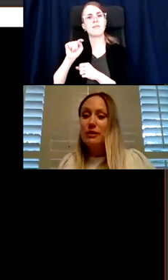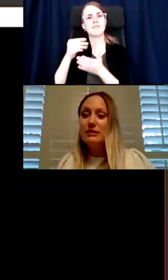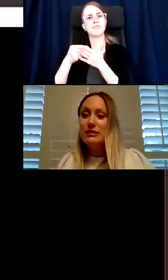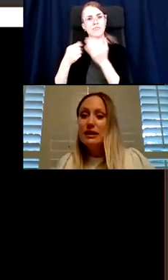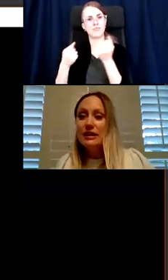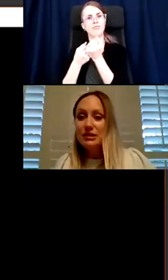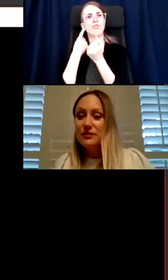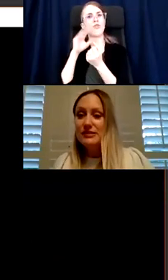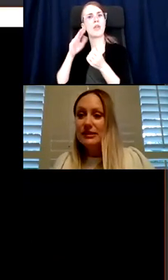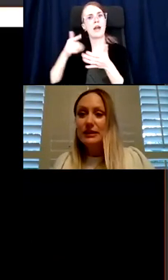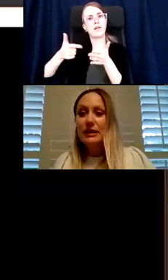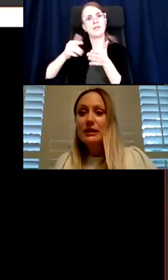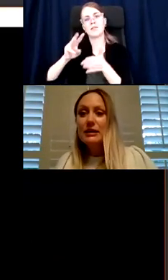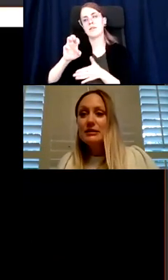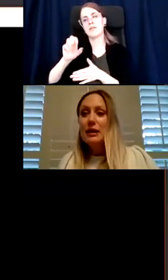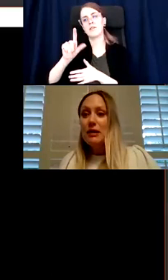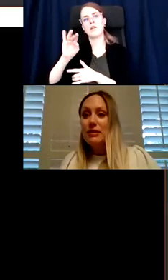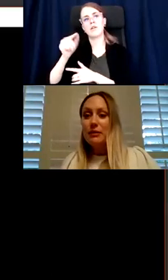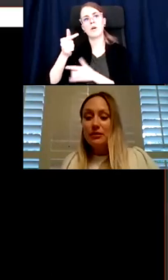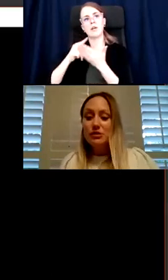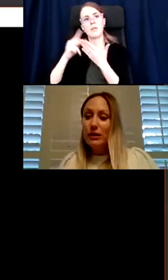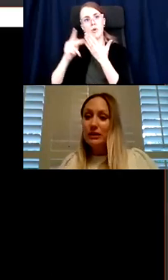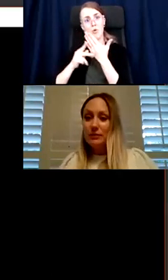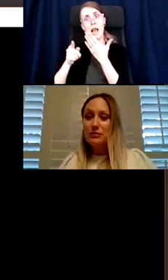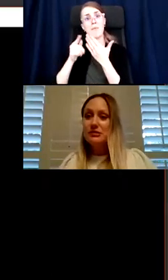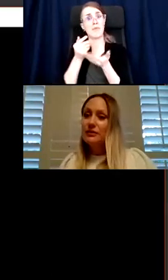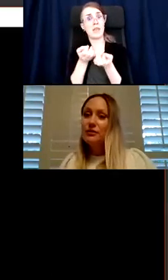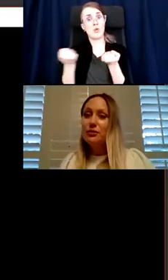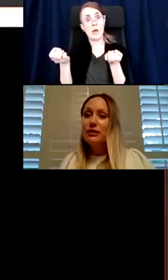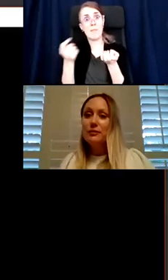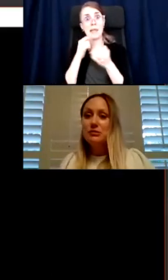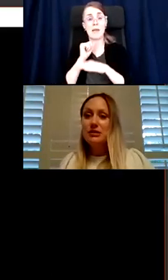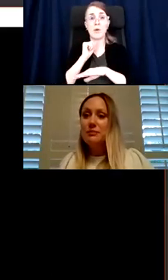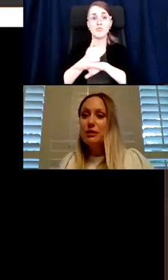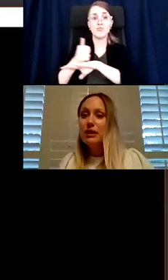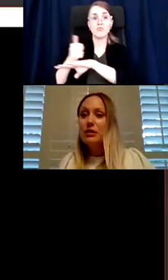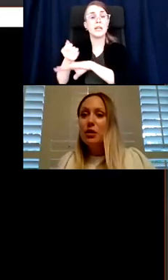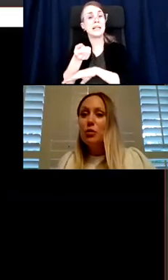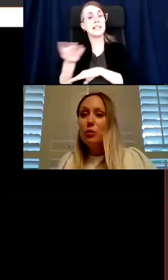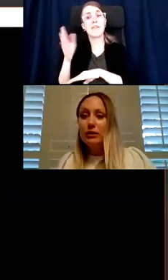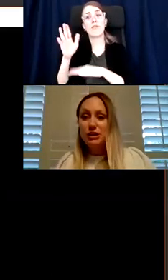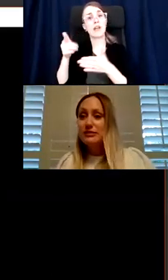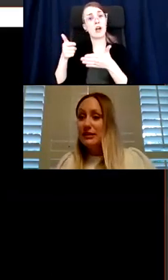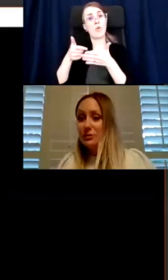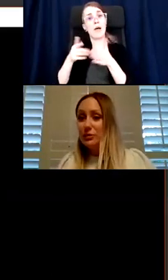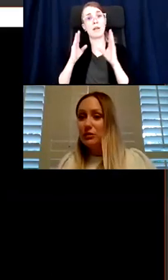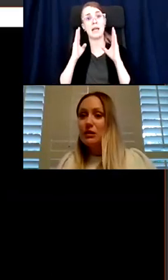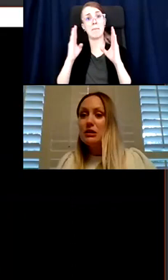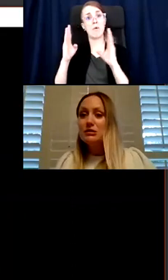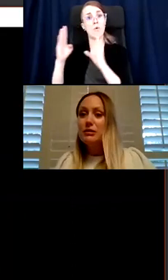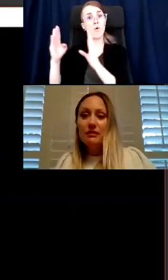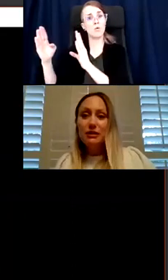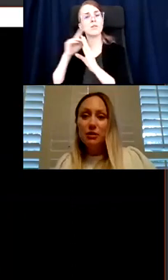new equipment into their facility, in these welding booths, several of their welding booths that they put in were wheelchair